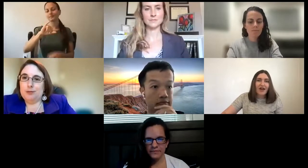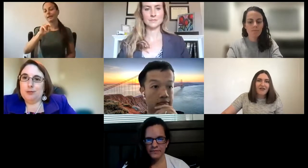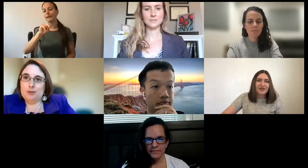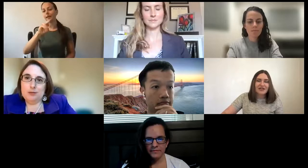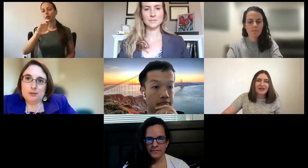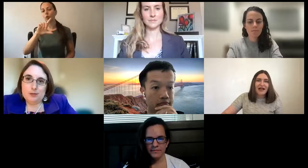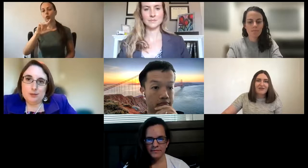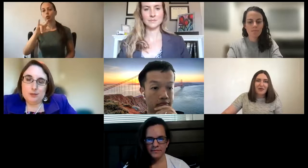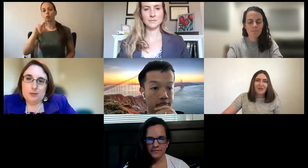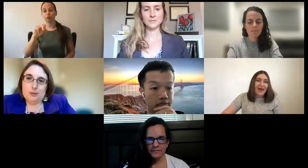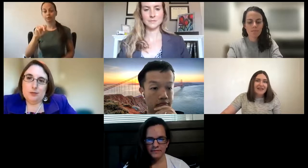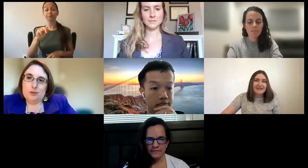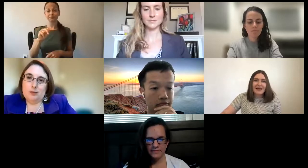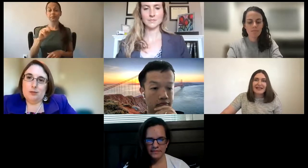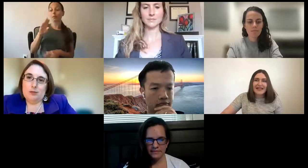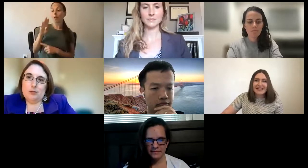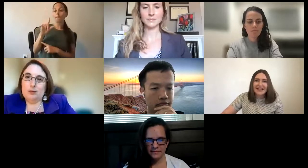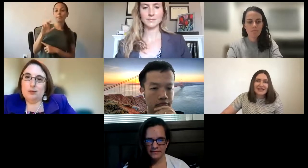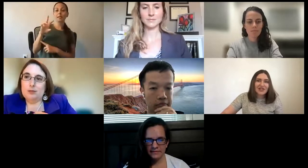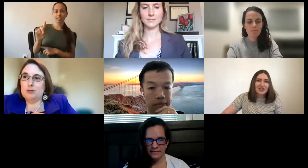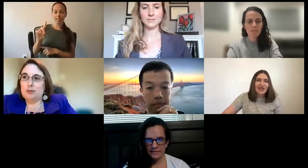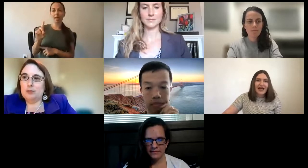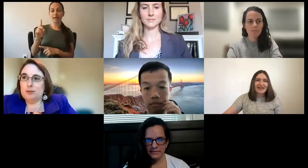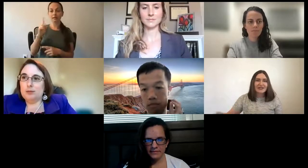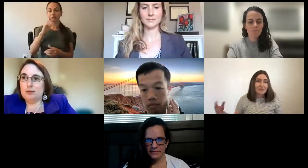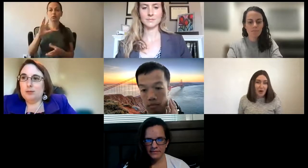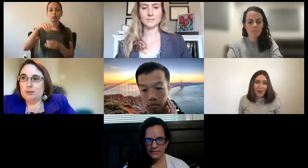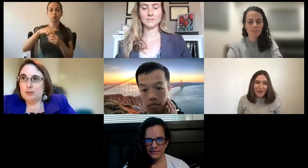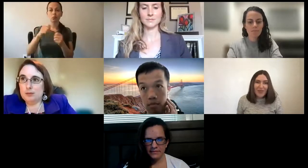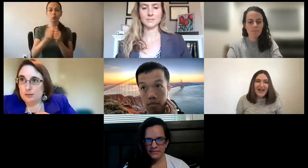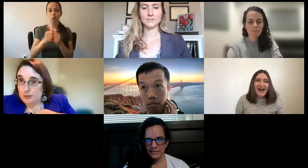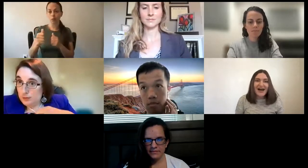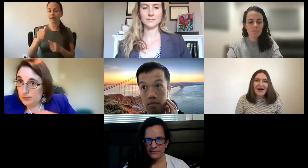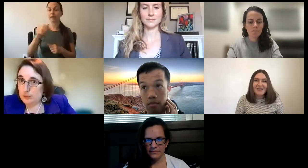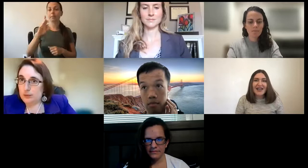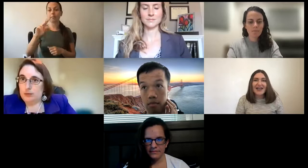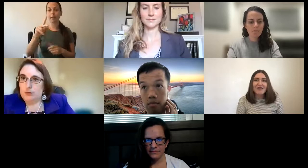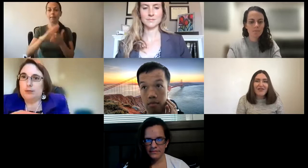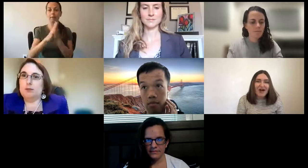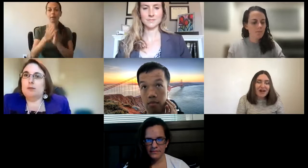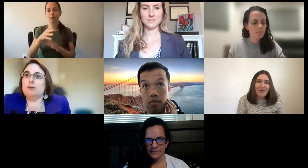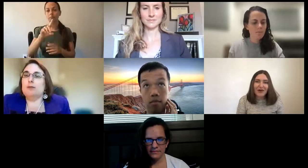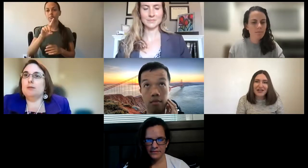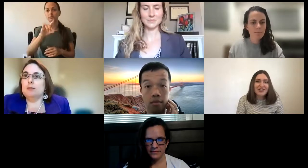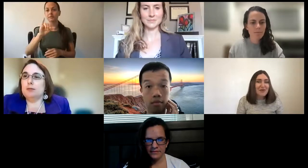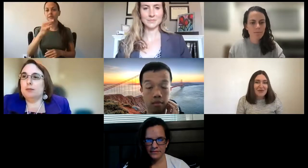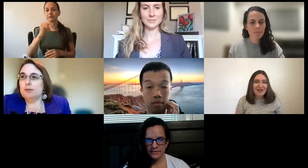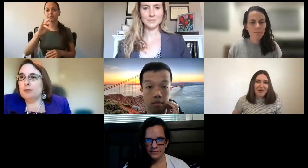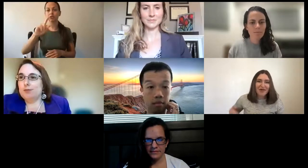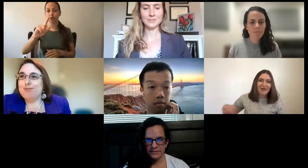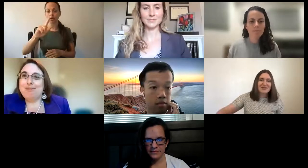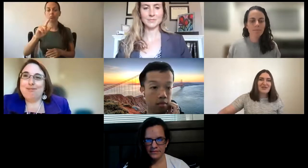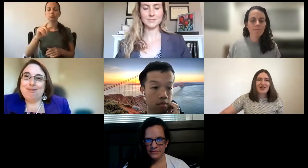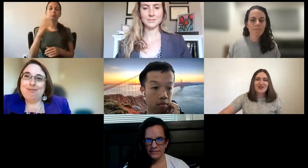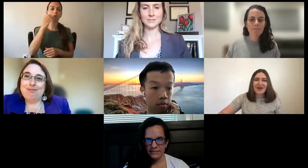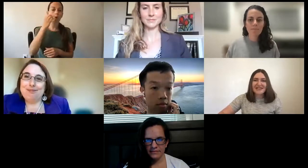company that offers a platform for banks to make lending digital and mobile. And if you've ever gotten a mortgage, and maybe that's